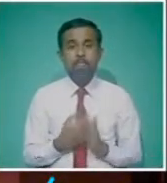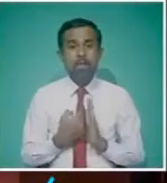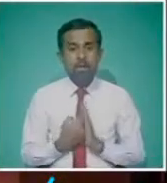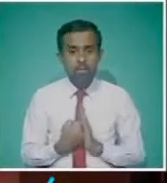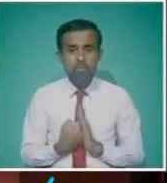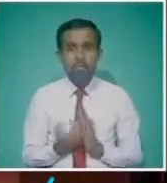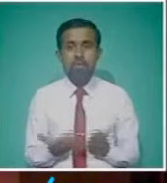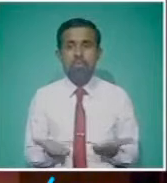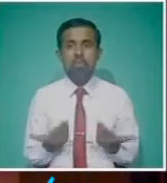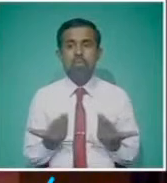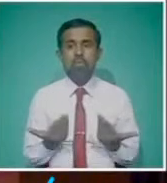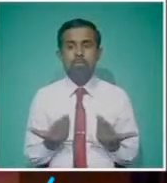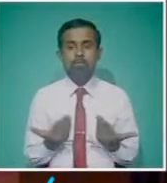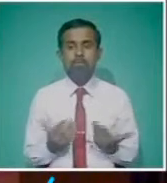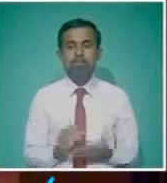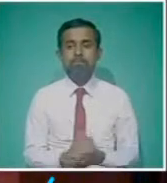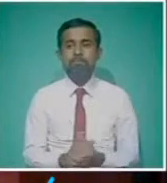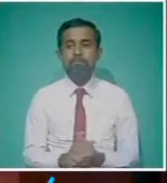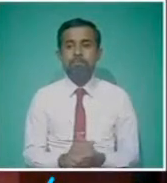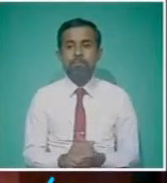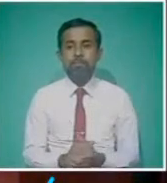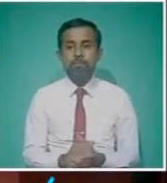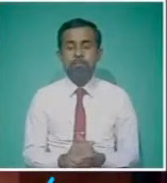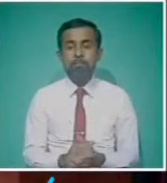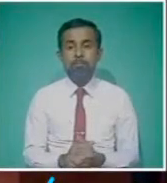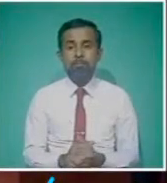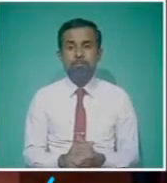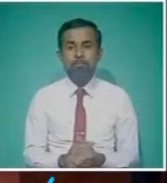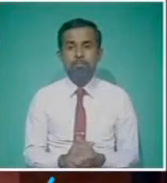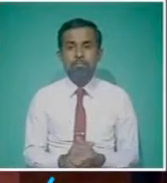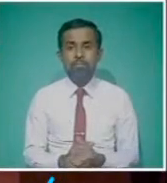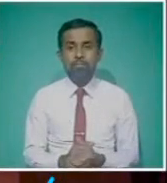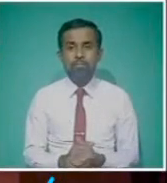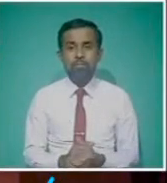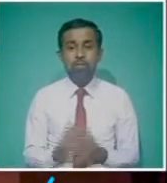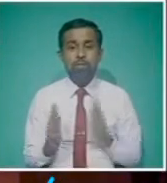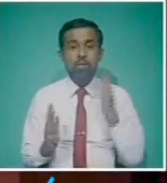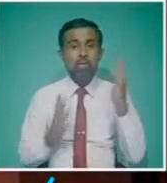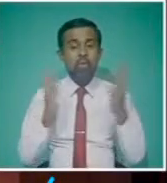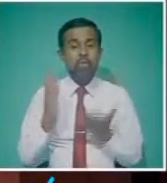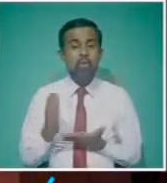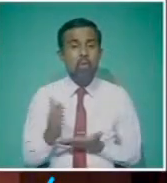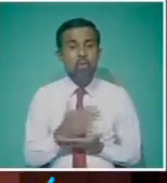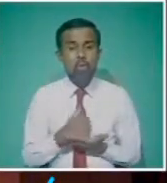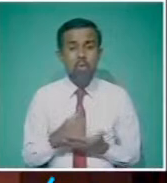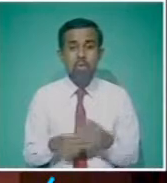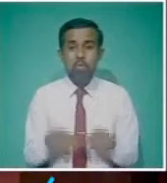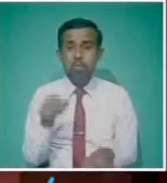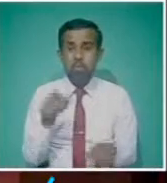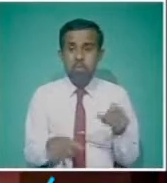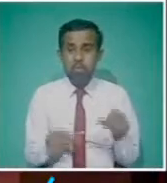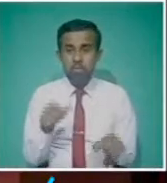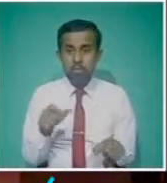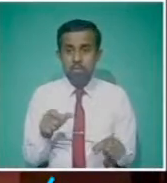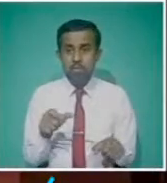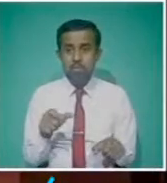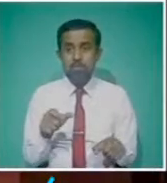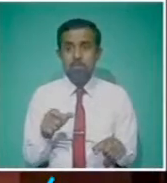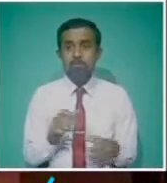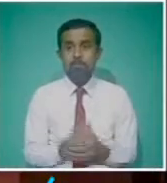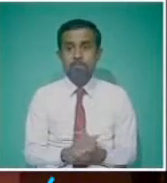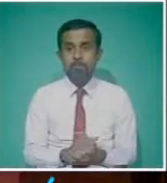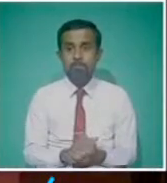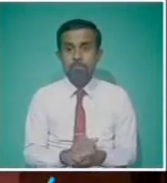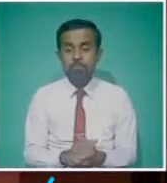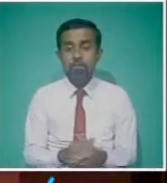and particularly in the United Kingdom. Given Sri Lanka's history is itself